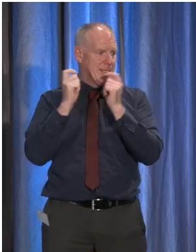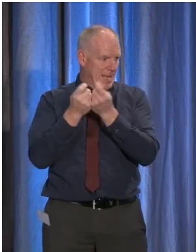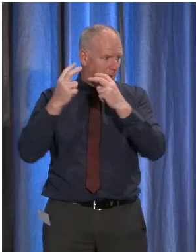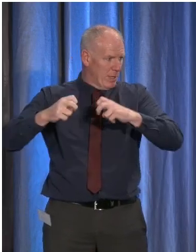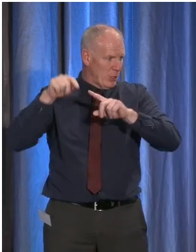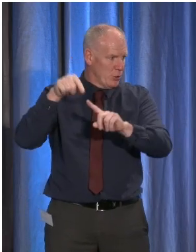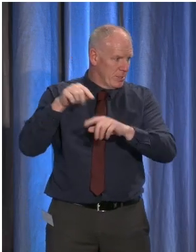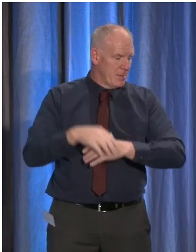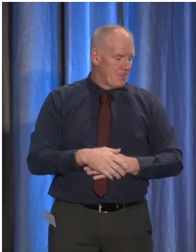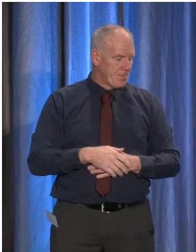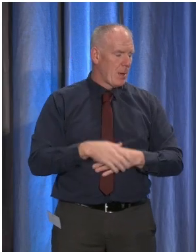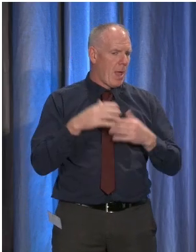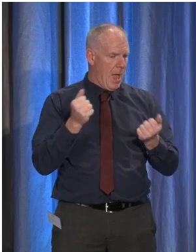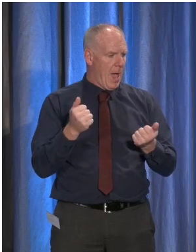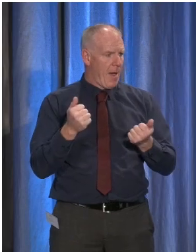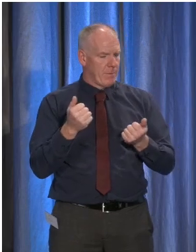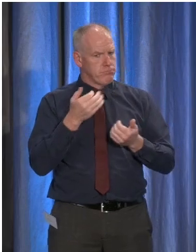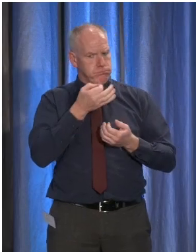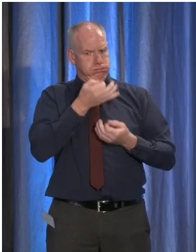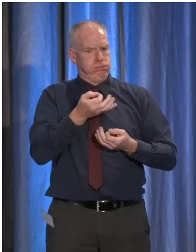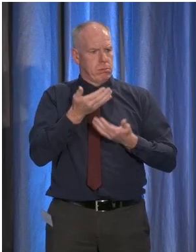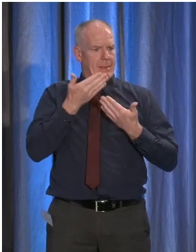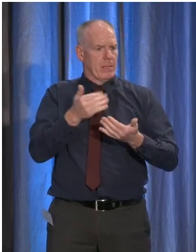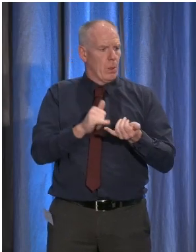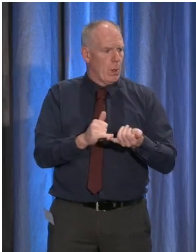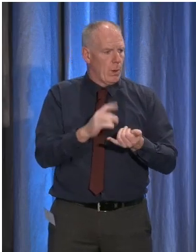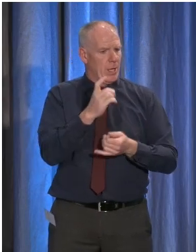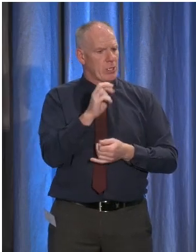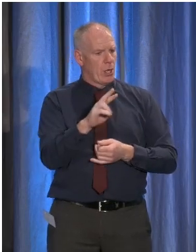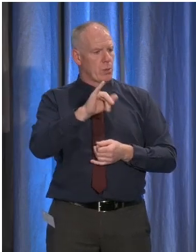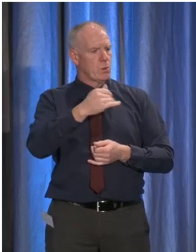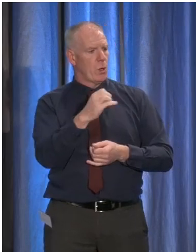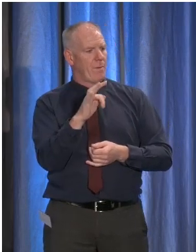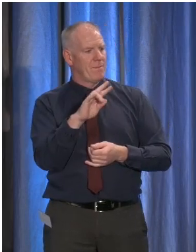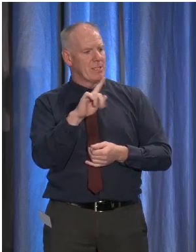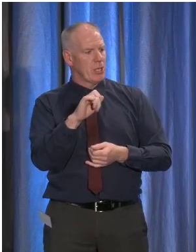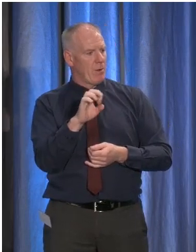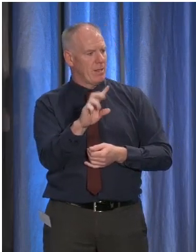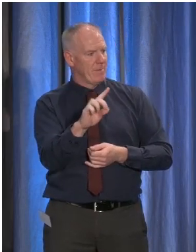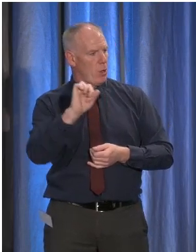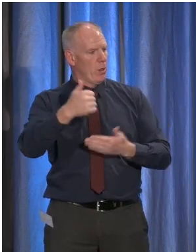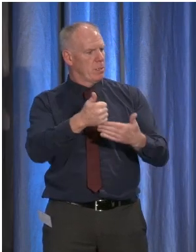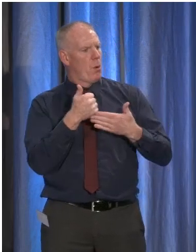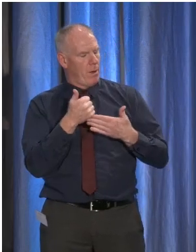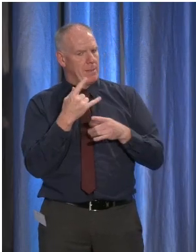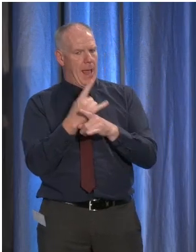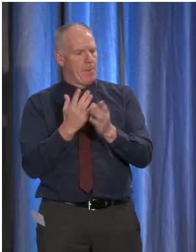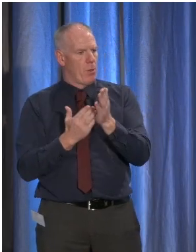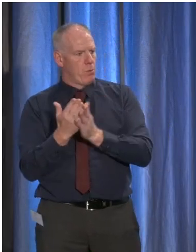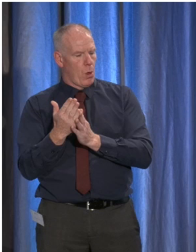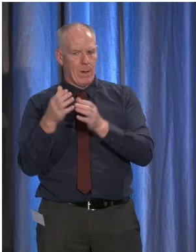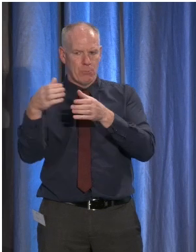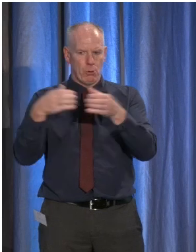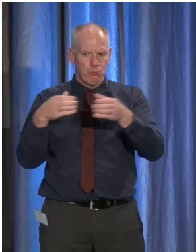researchers. And we also owe a debt of gratitude to Dr. Jo Fitzgerald for all of her support in helping us recruit